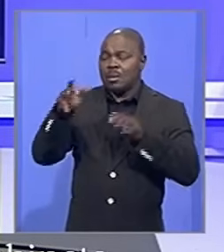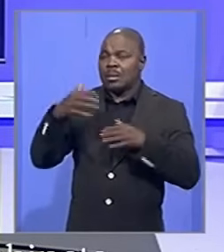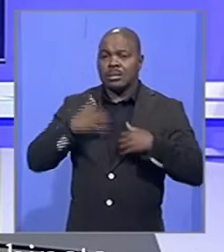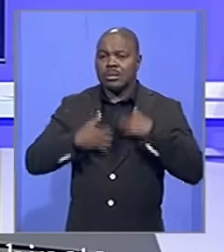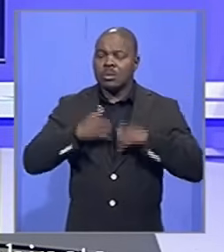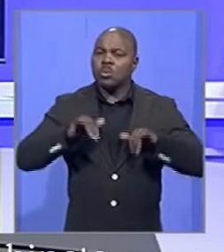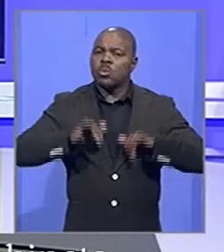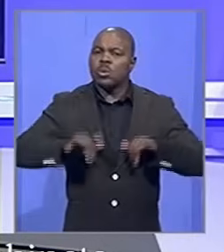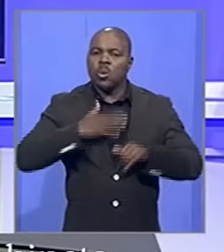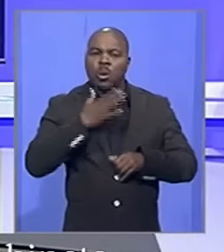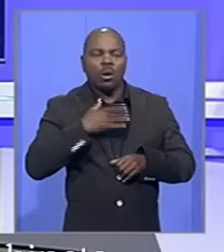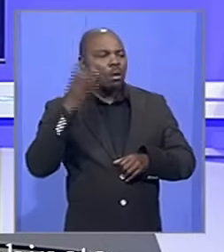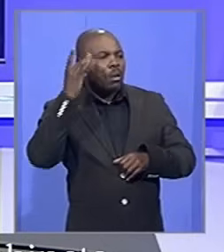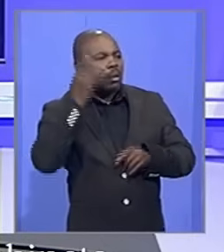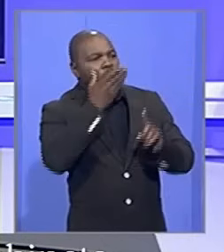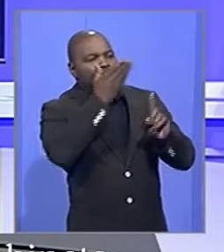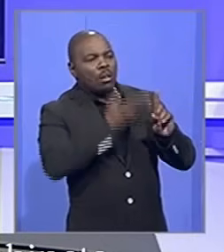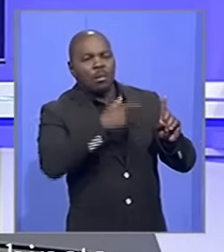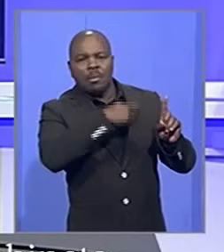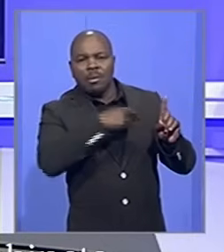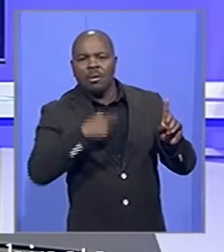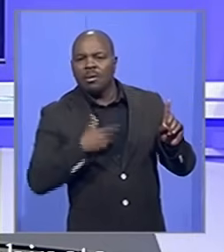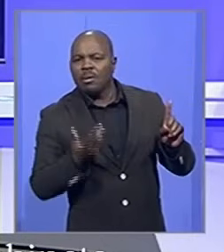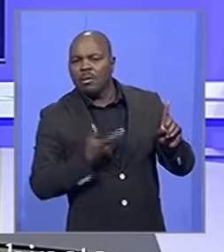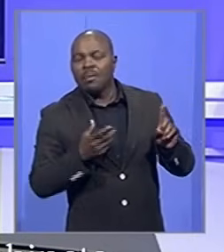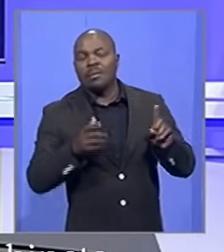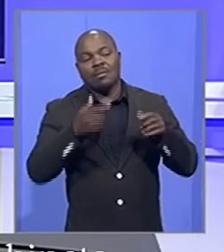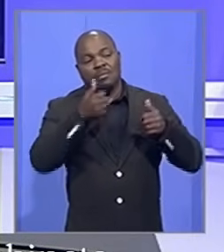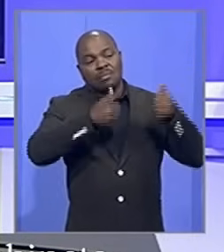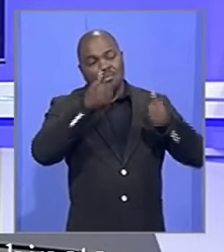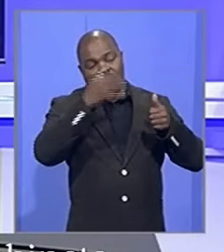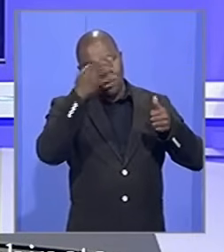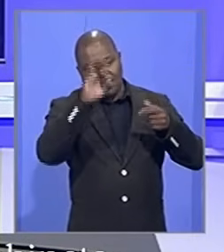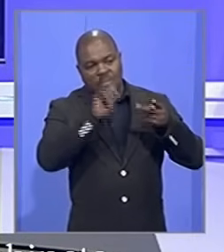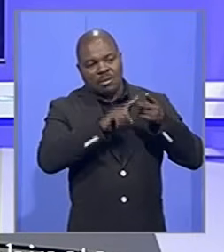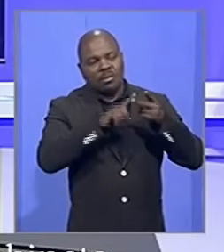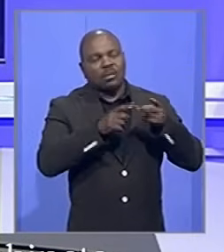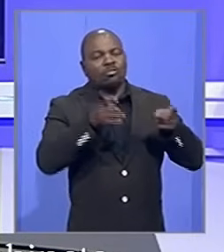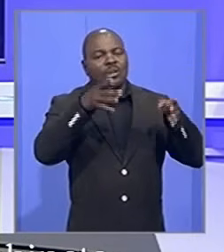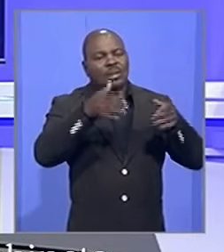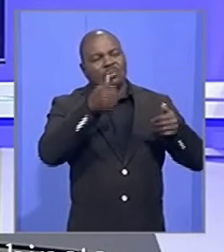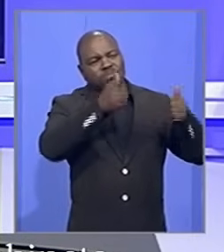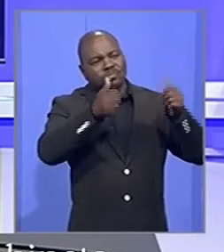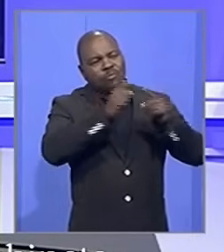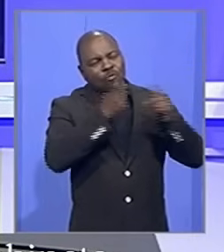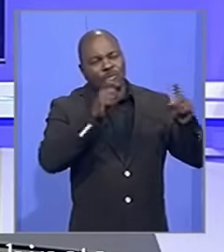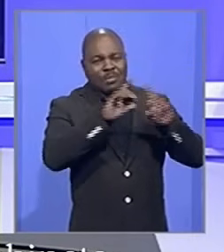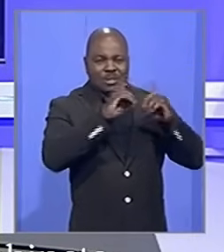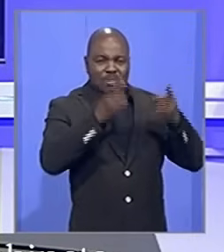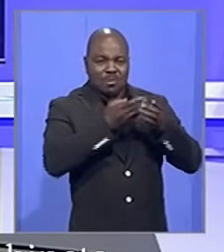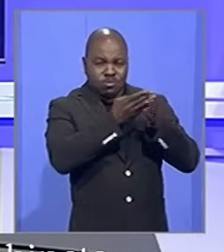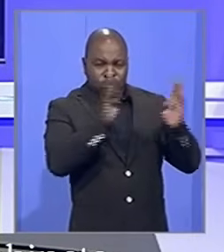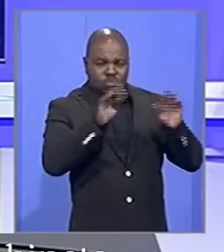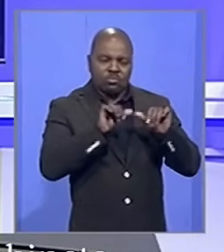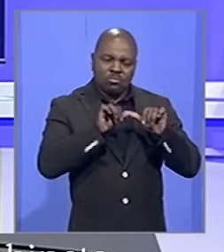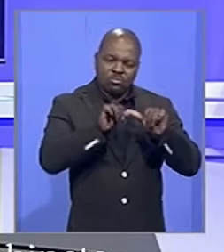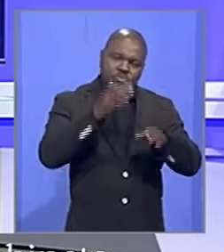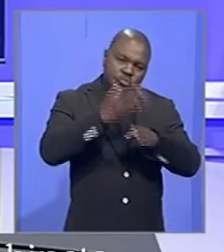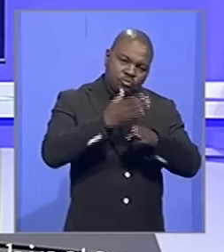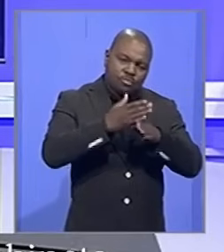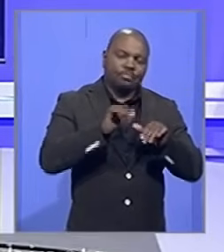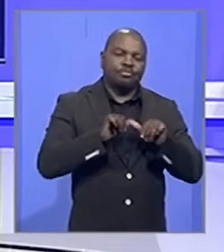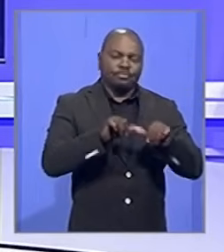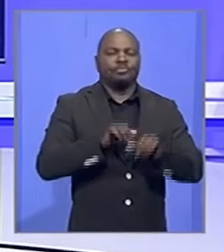tetse kitsiso eno ka tlhoafalo, batsamaisi ba puso le bakaedi kakaretso ba mafapha a farologaneng ba tsweletsa merero